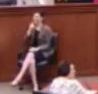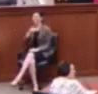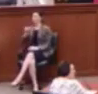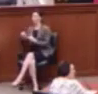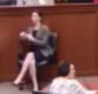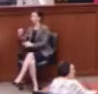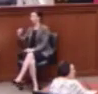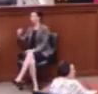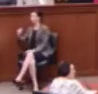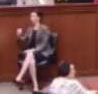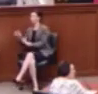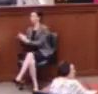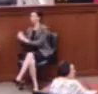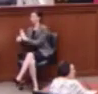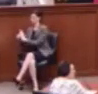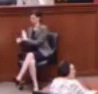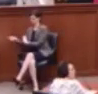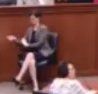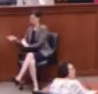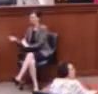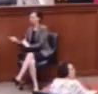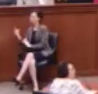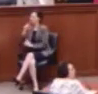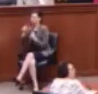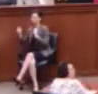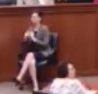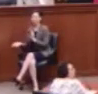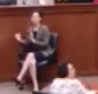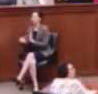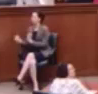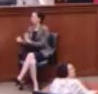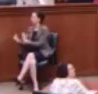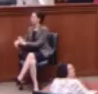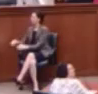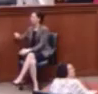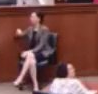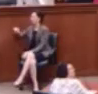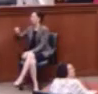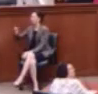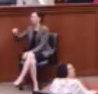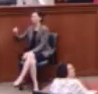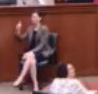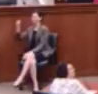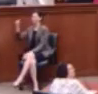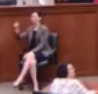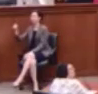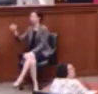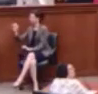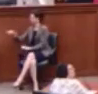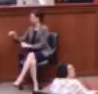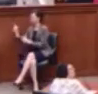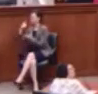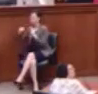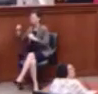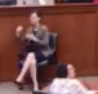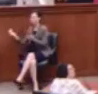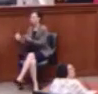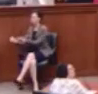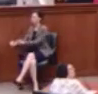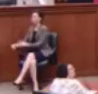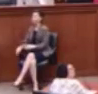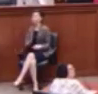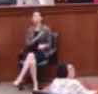STEM conference in New Orleans where we heard this over and over with Jessica back there. We commend the